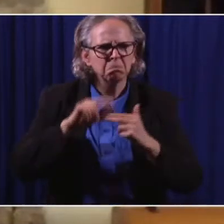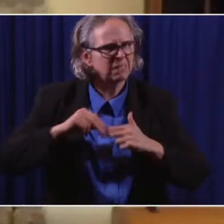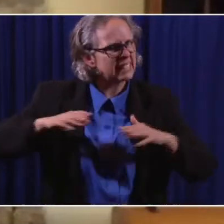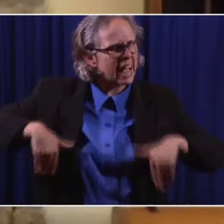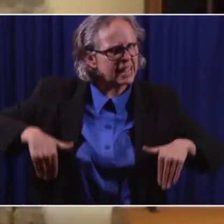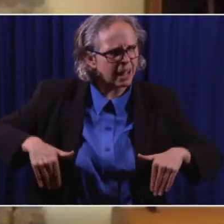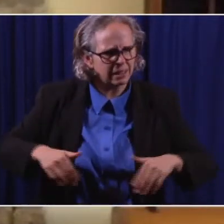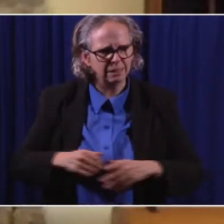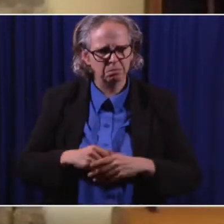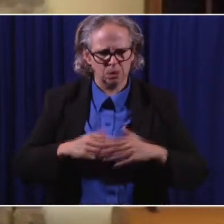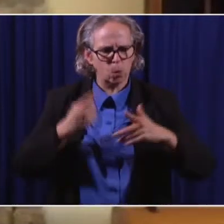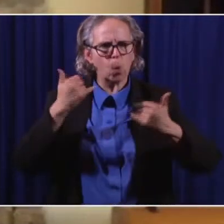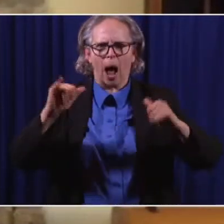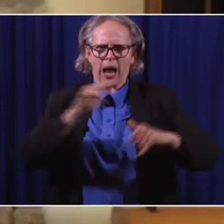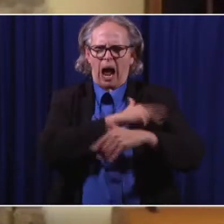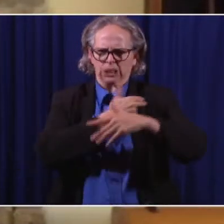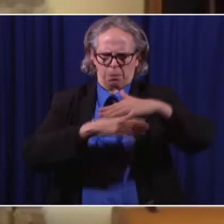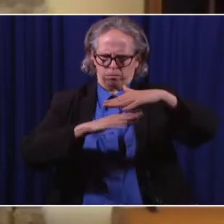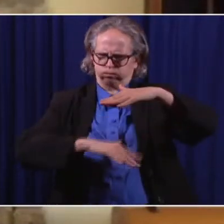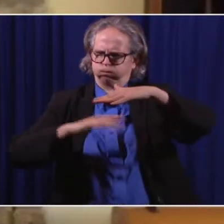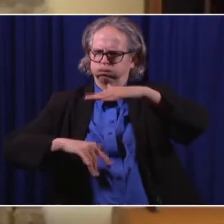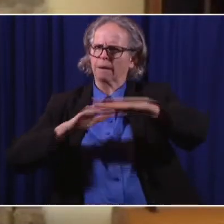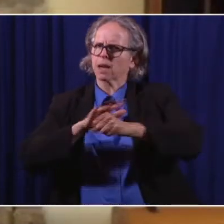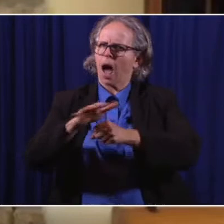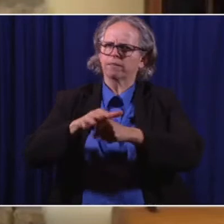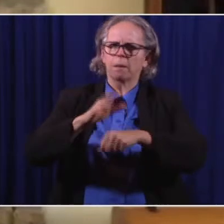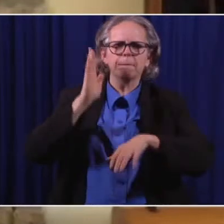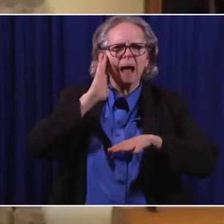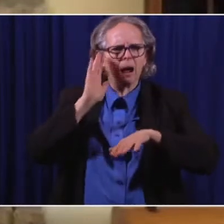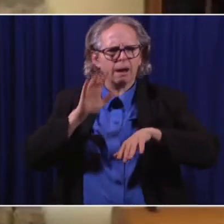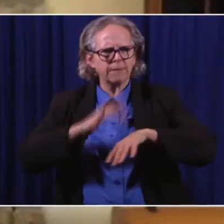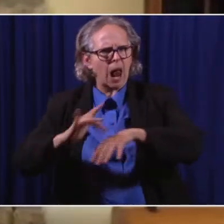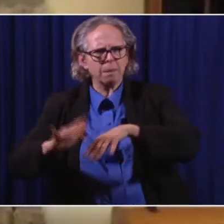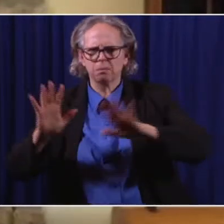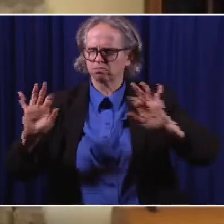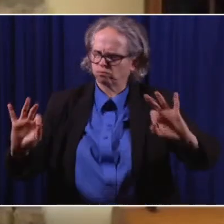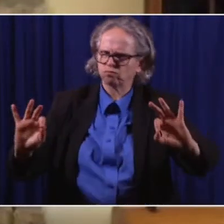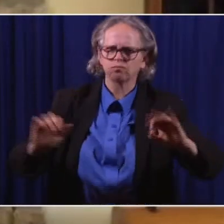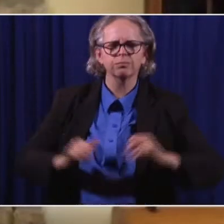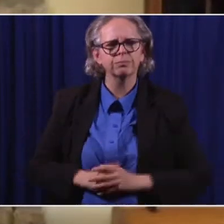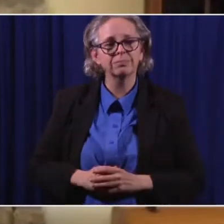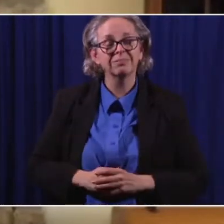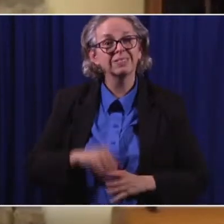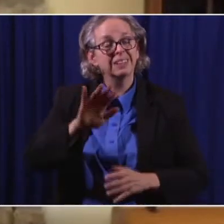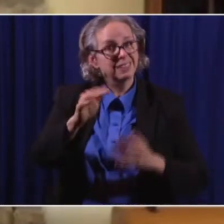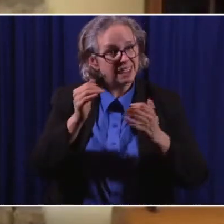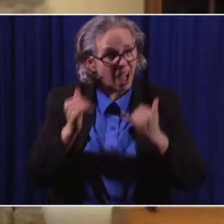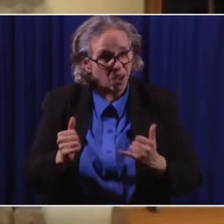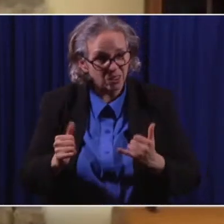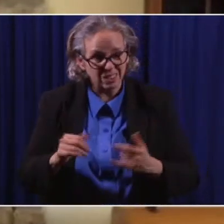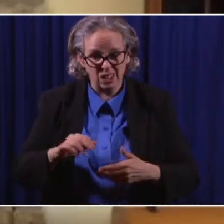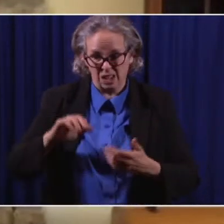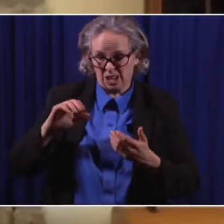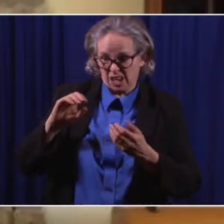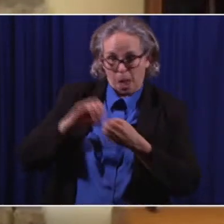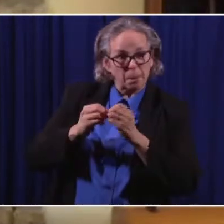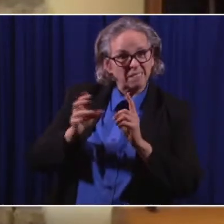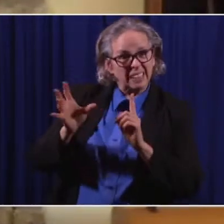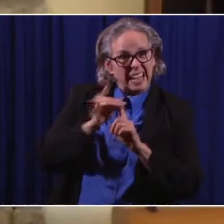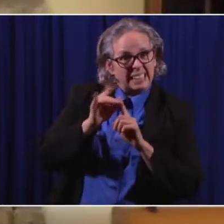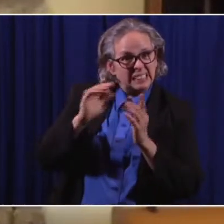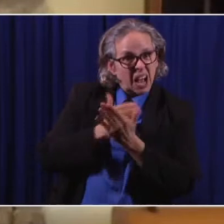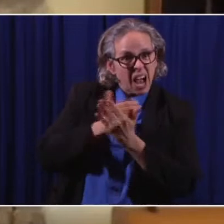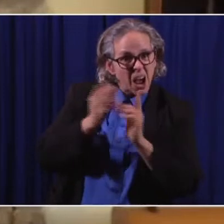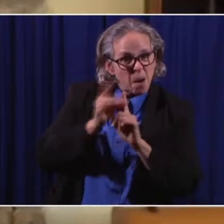Now, at the rate these cases are expanding, which is just,